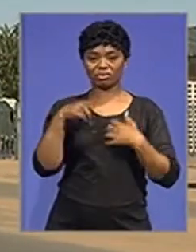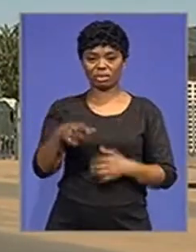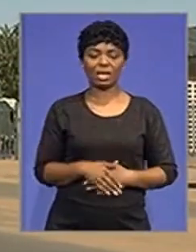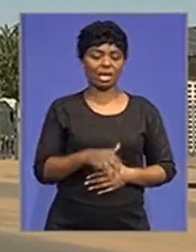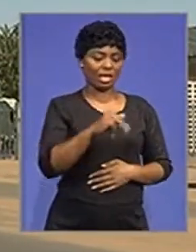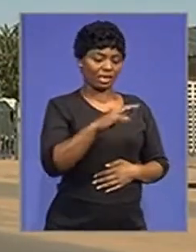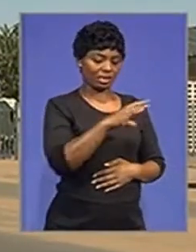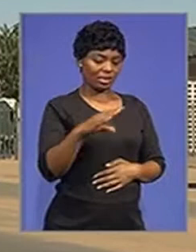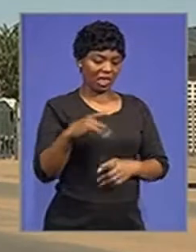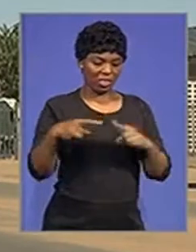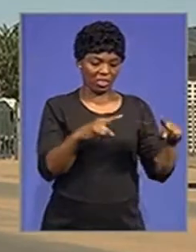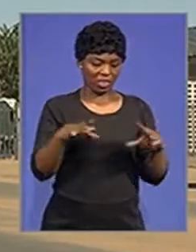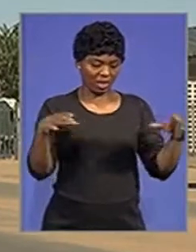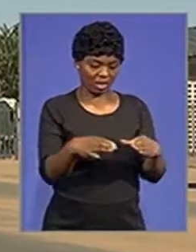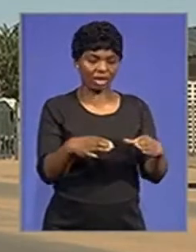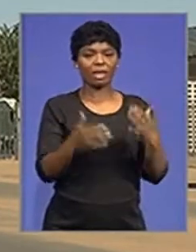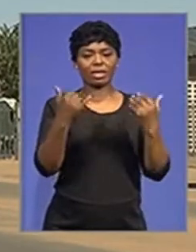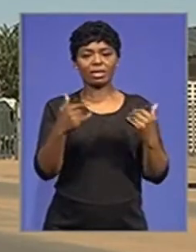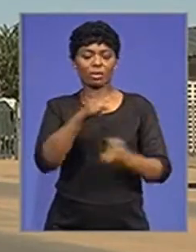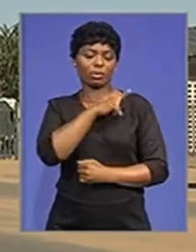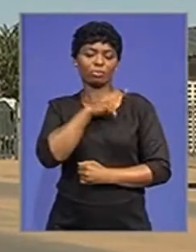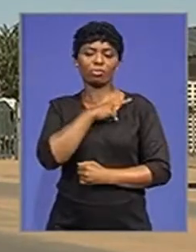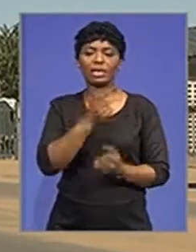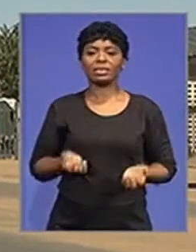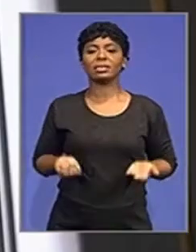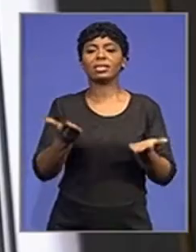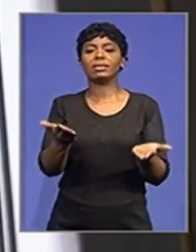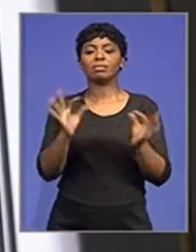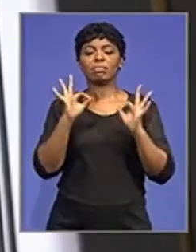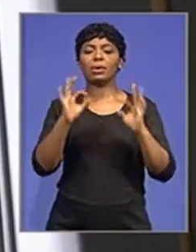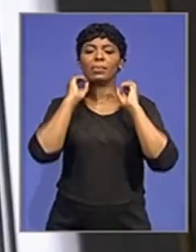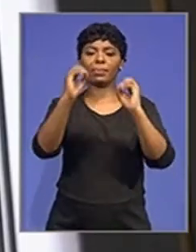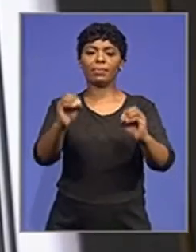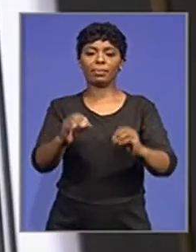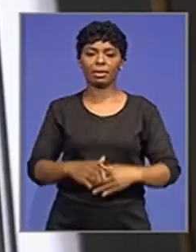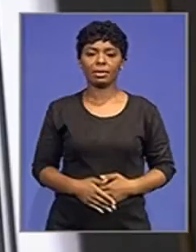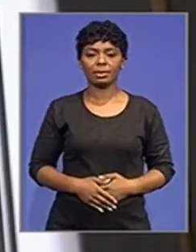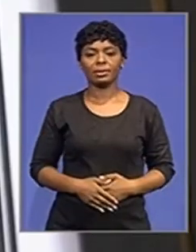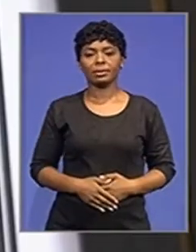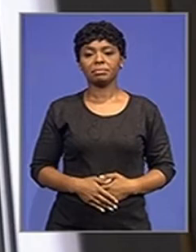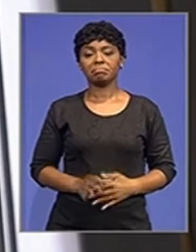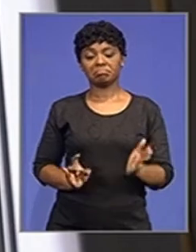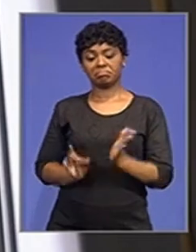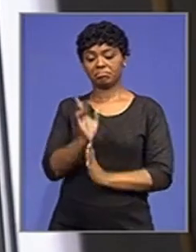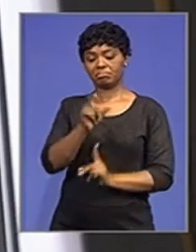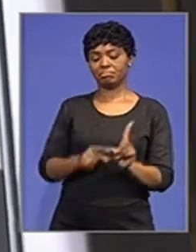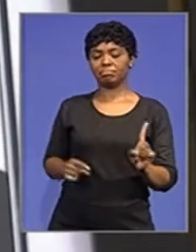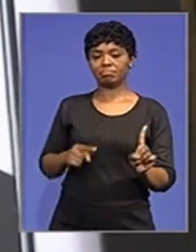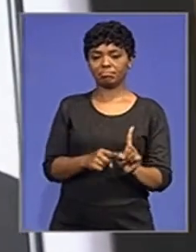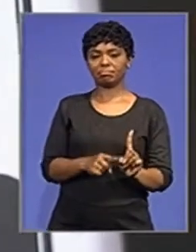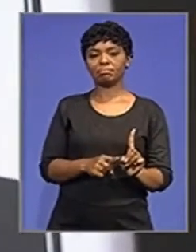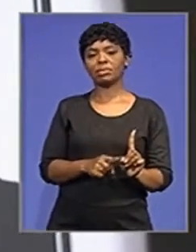dirang gore ga jaana go sena thebolelo e e siameng ya ditirelo. Ratoropo yo sa tswang go ntshiwa mo maemong